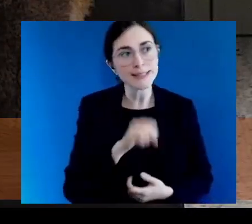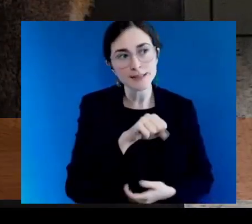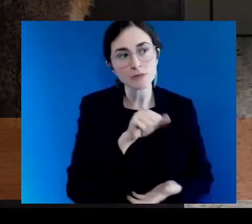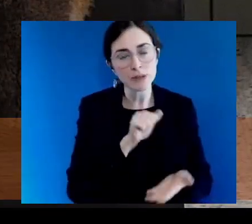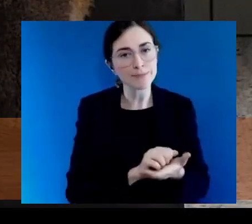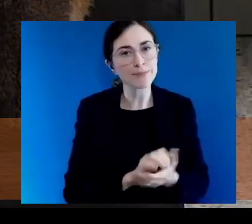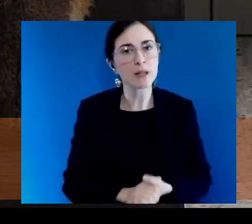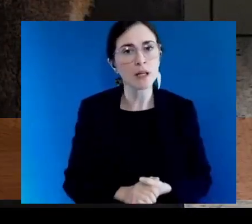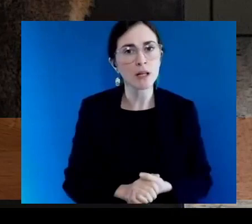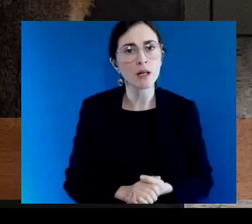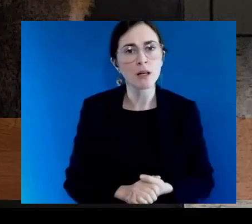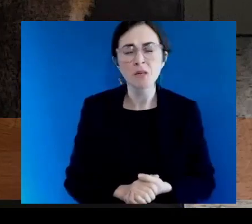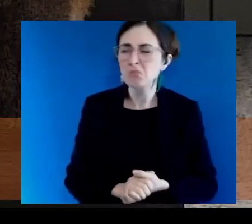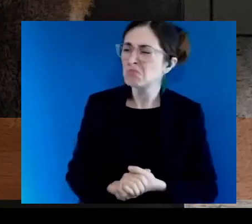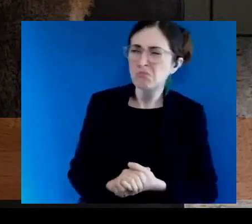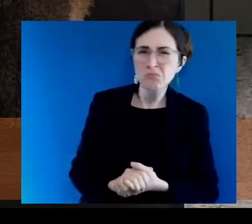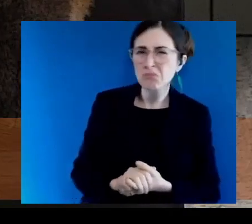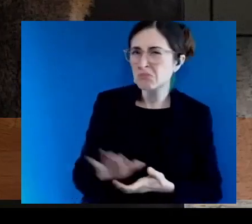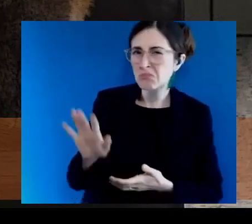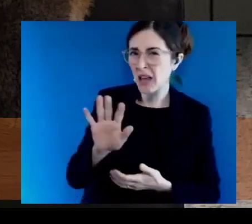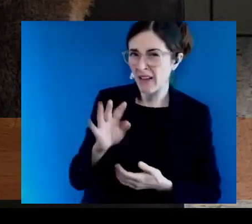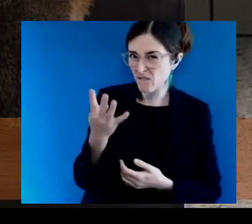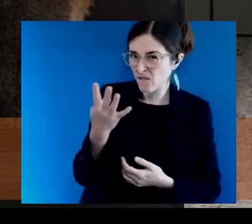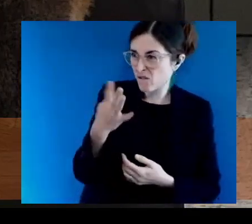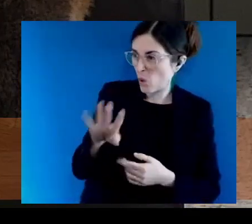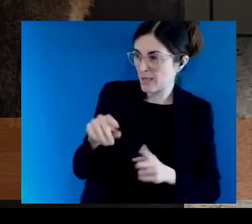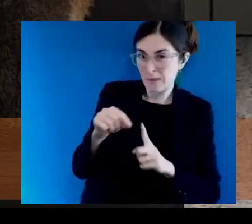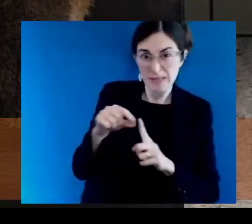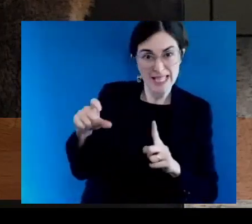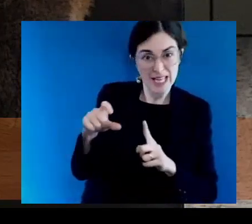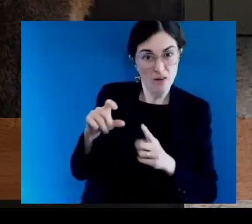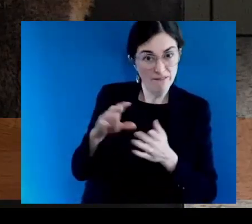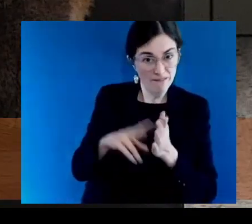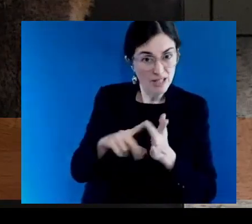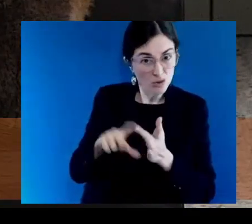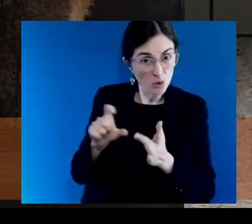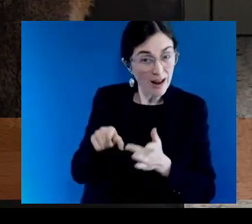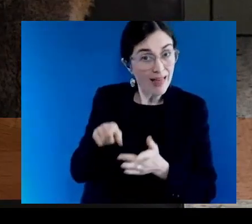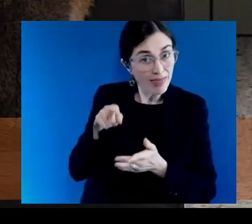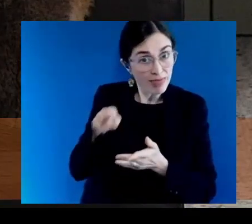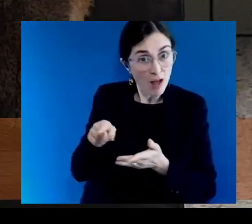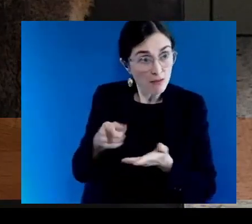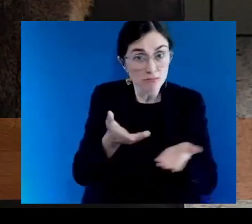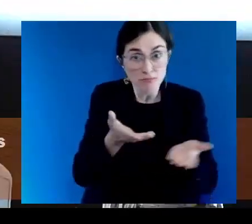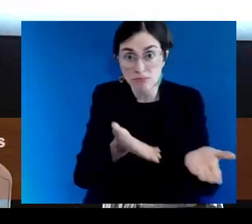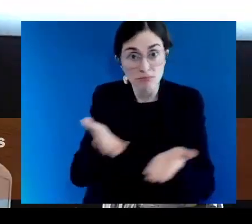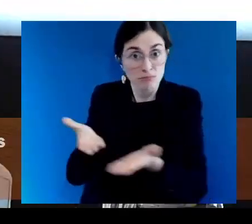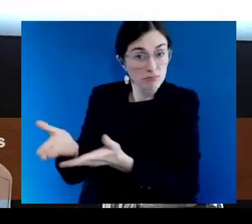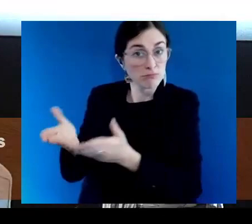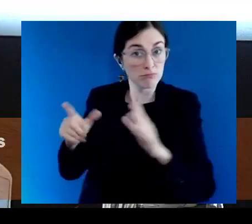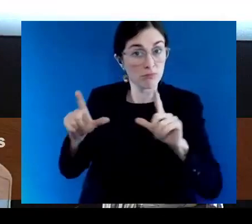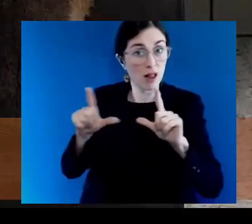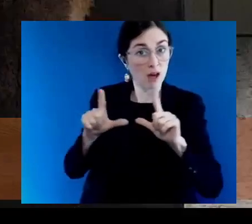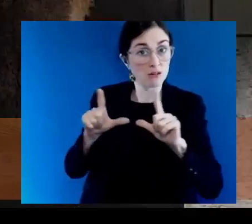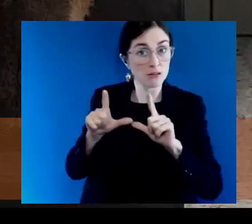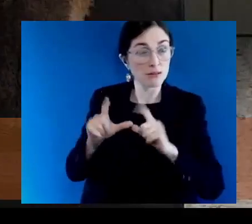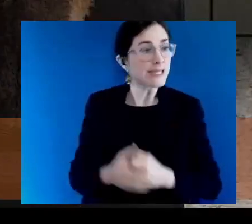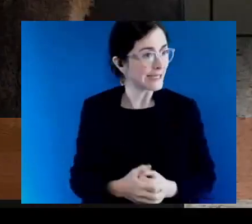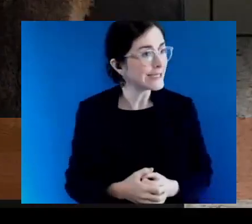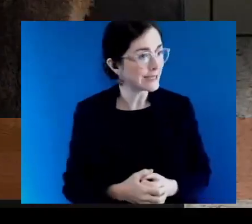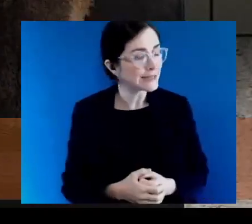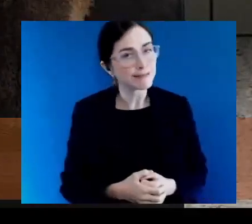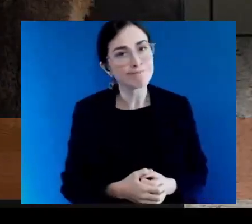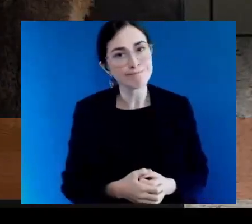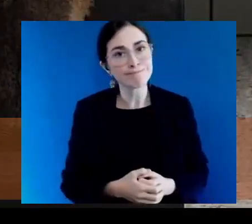knowledge, approximately 40% of Victoria is the subject of exploration licences. Yes. So people may not know this, but